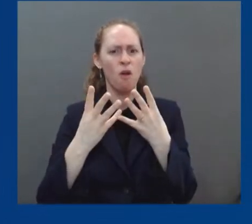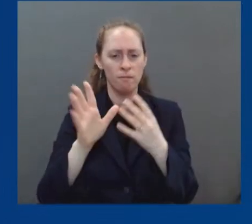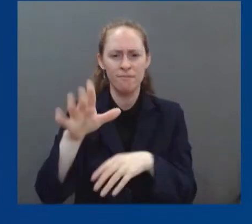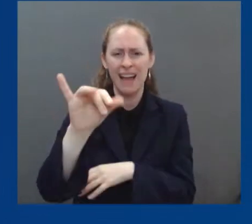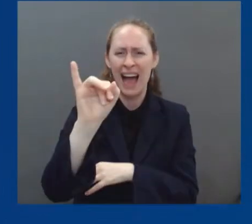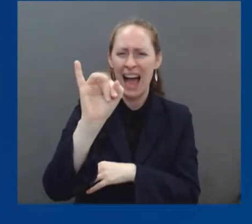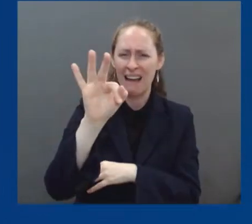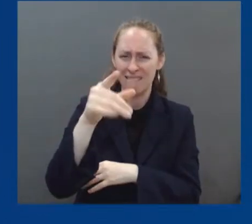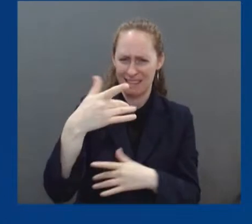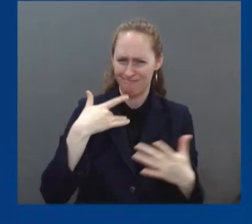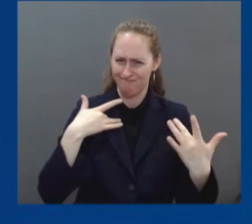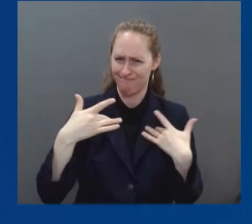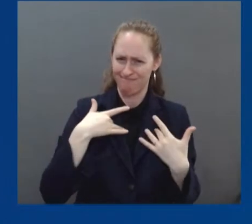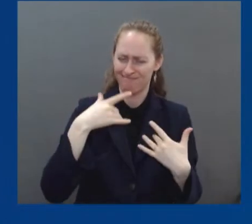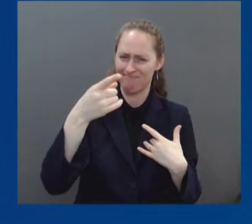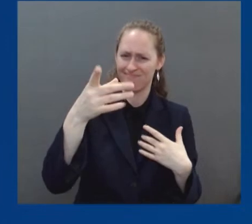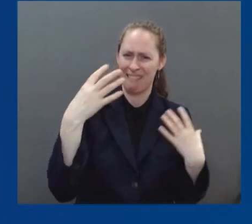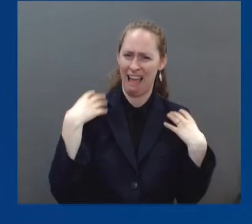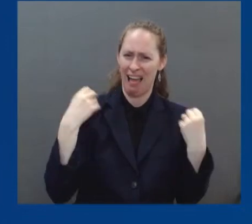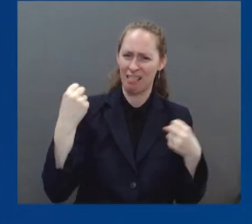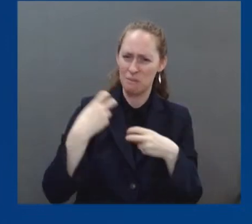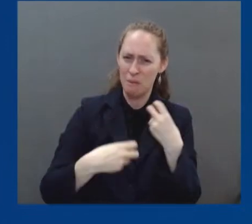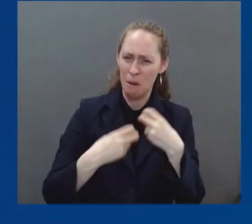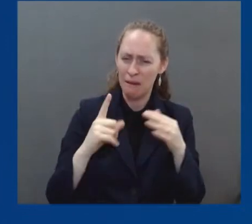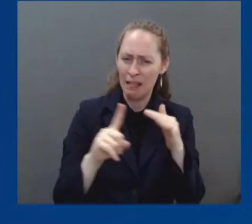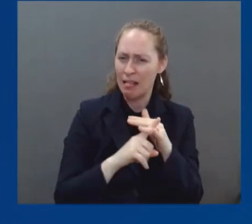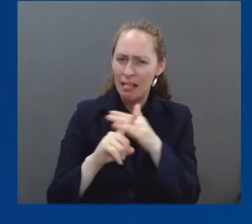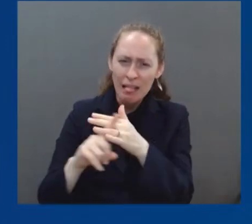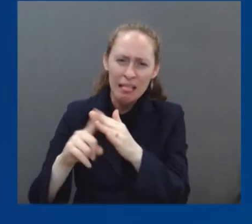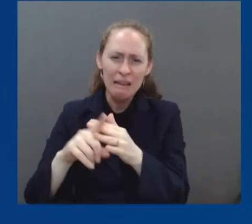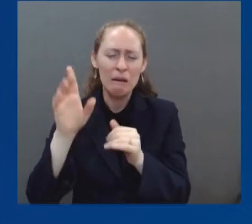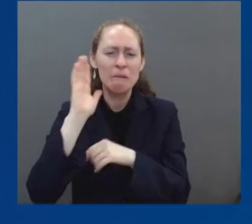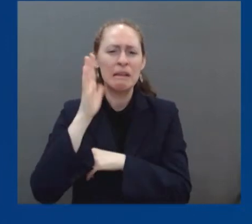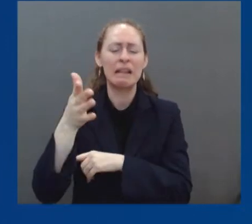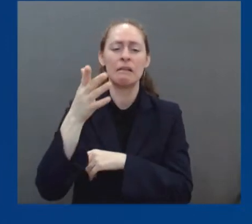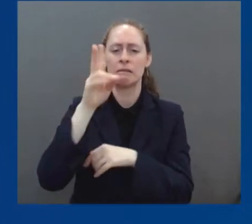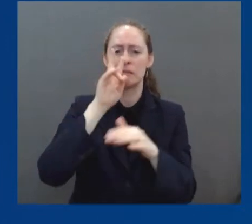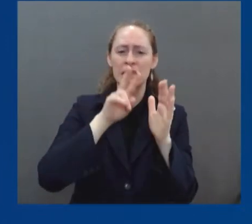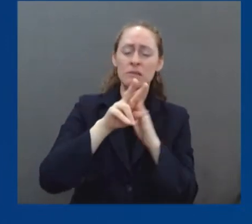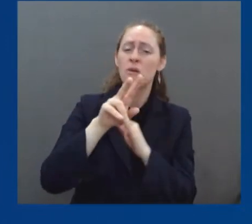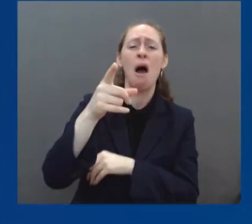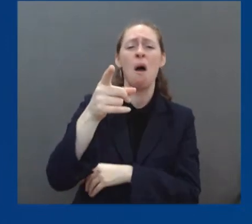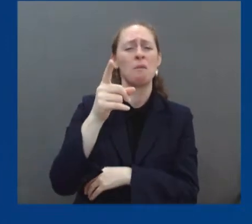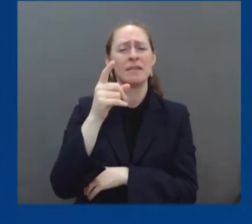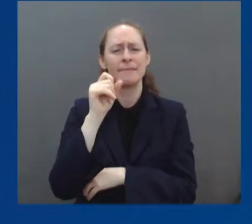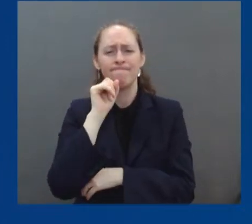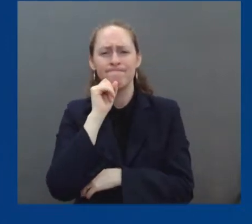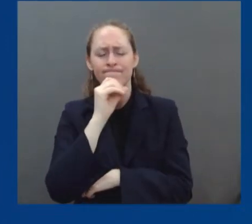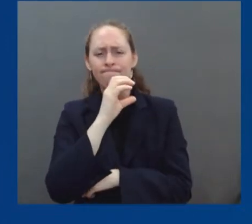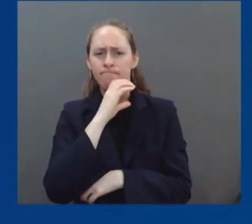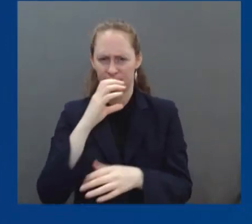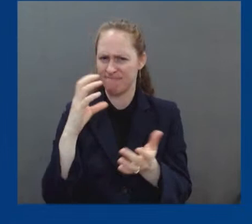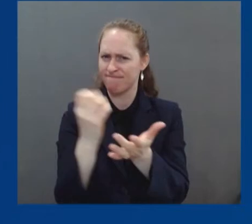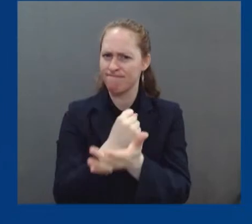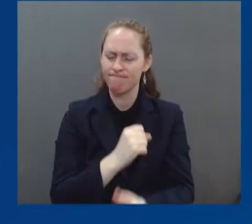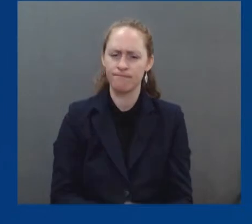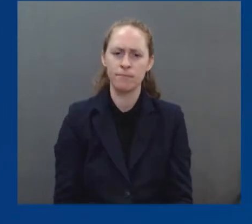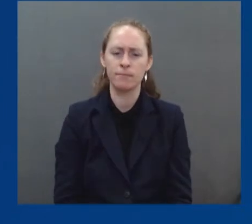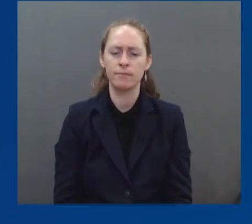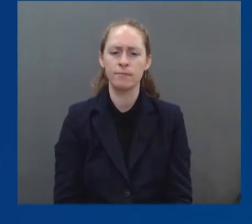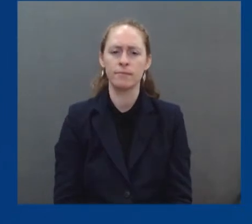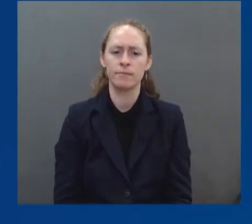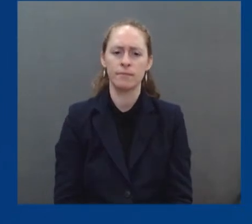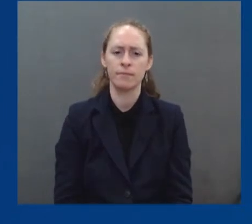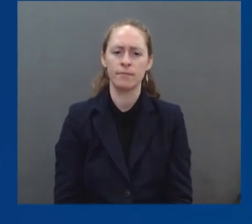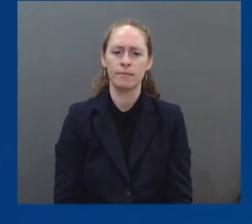of age or older. Next slide. And as we know, on March 29th, the FDA authorized second booster